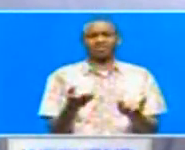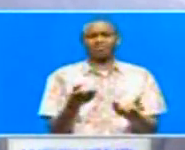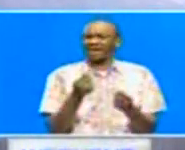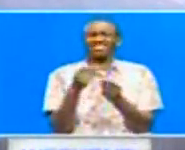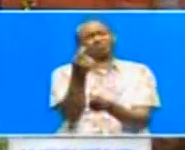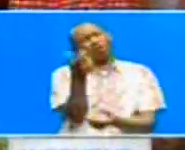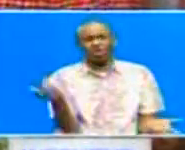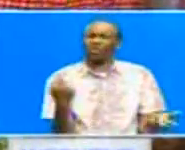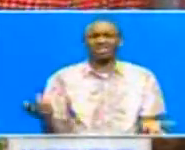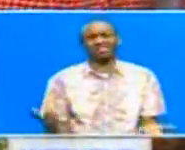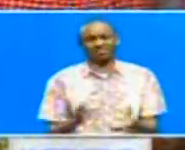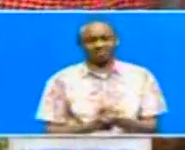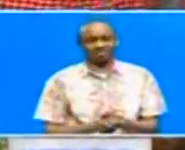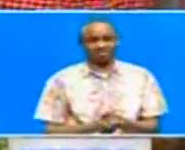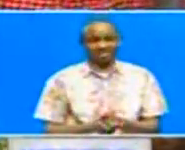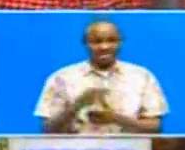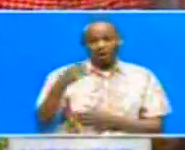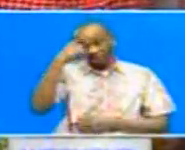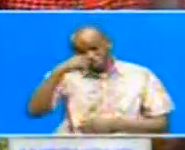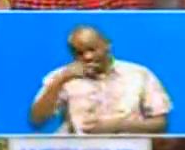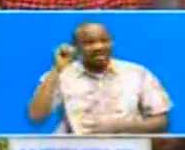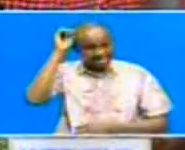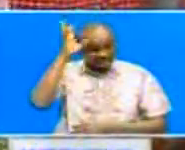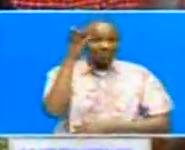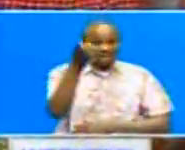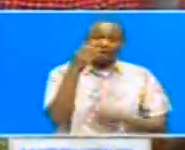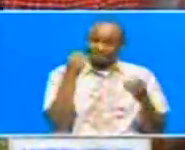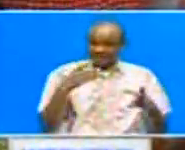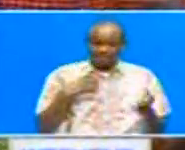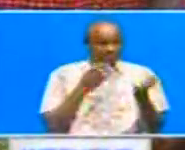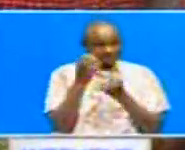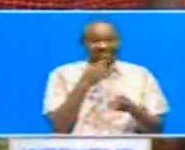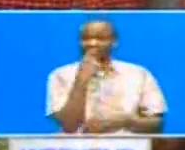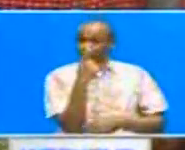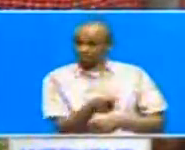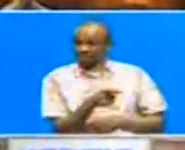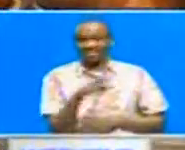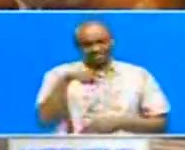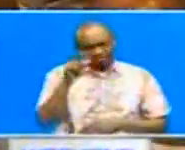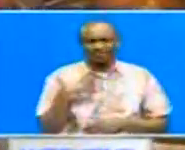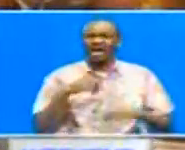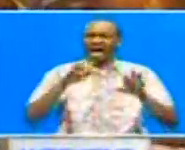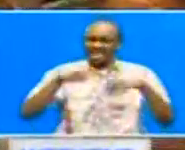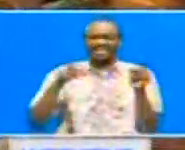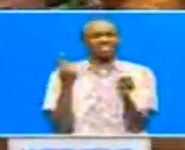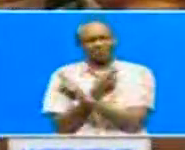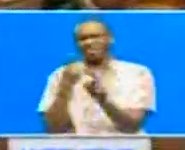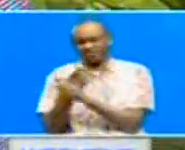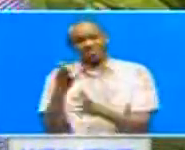pesa. To Thika in Kiambu County, where traders aggressively sell all kinds of agricultural